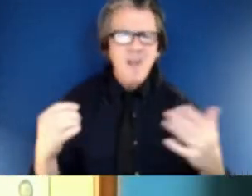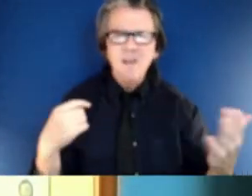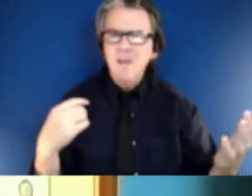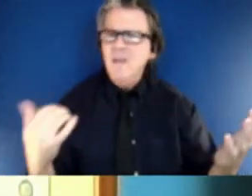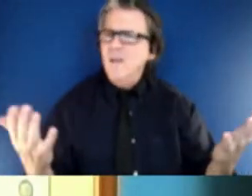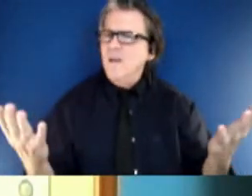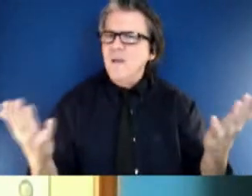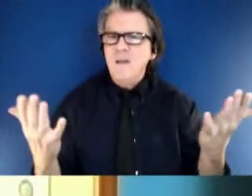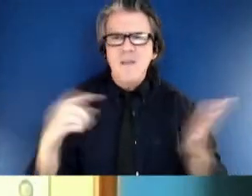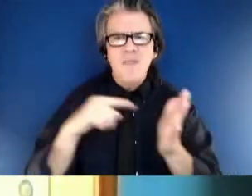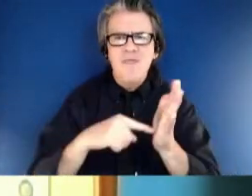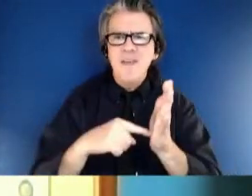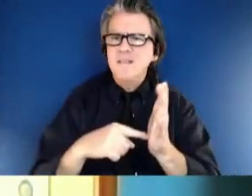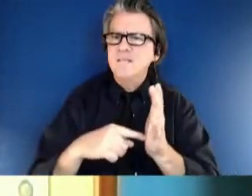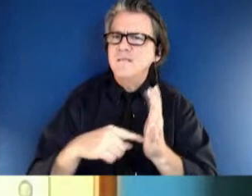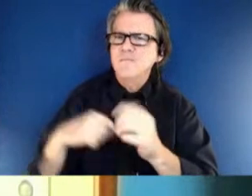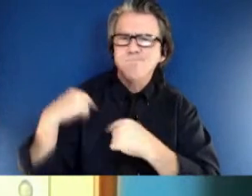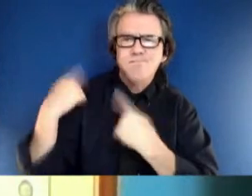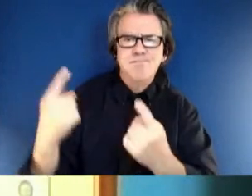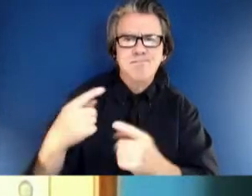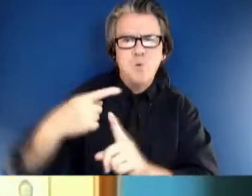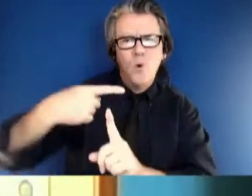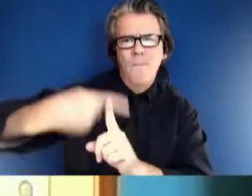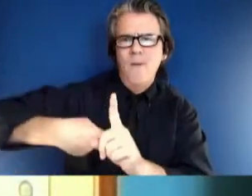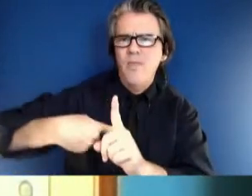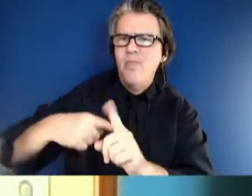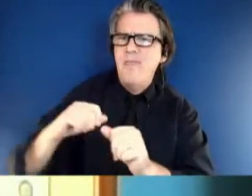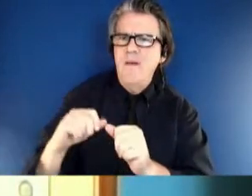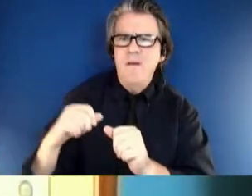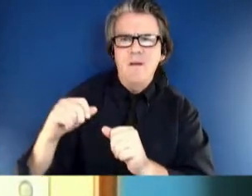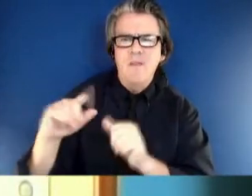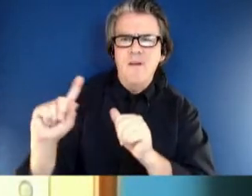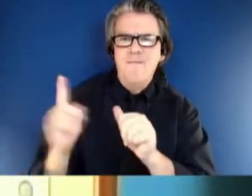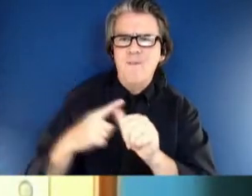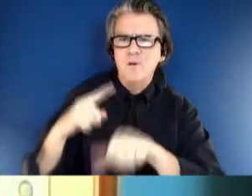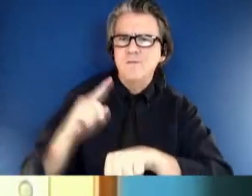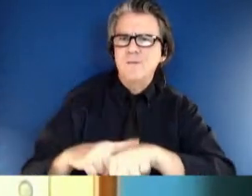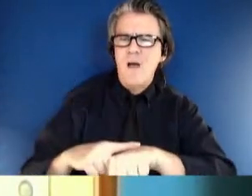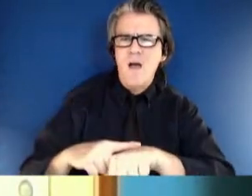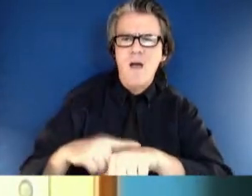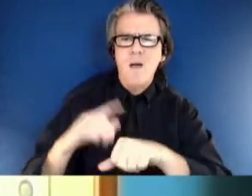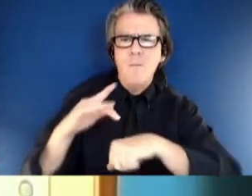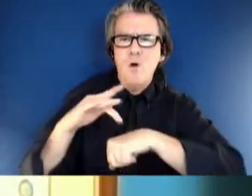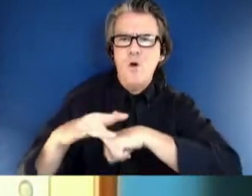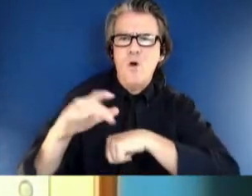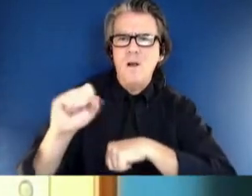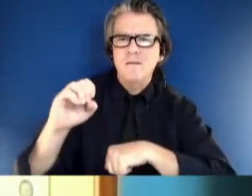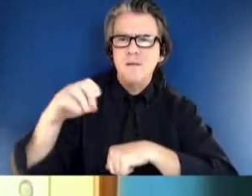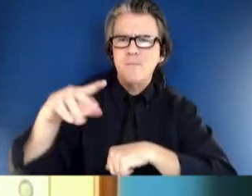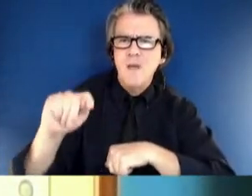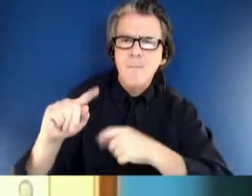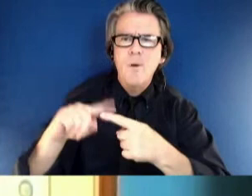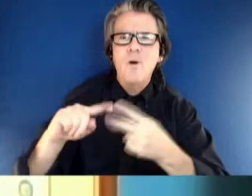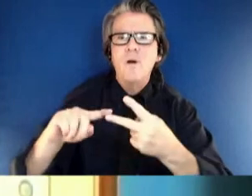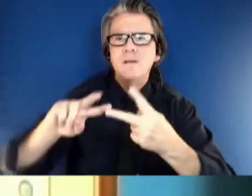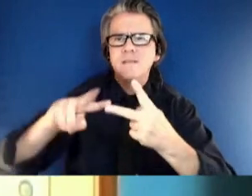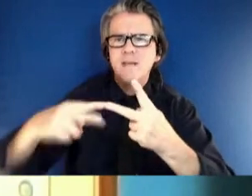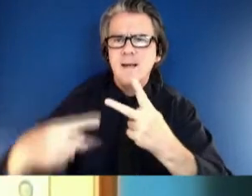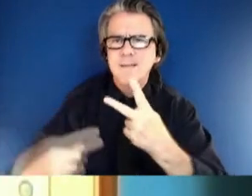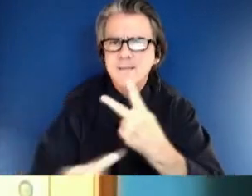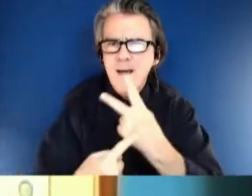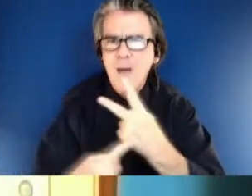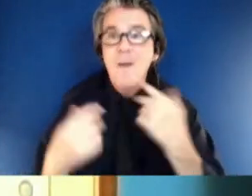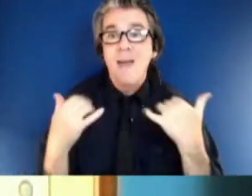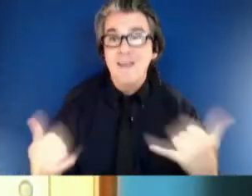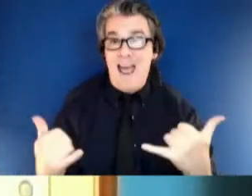in the season. We've been a month now from the first PSPS event that we executed on in early September, and the fuels